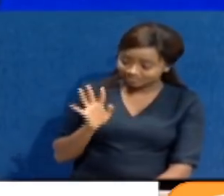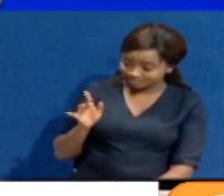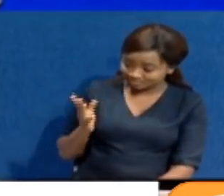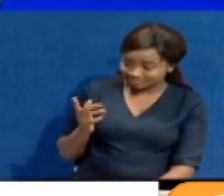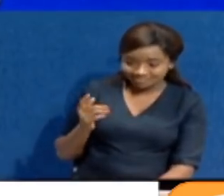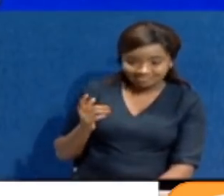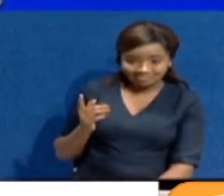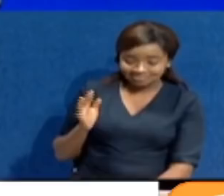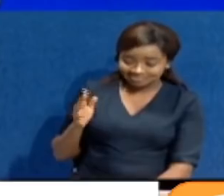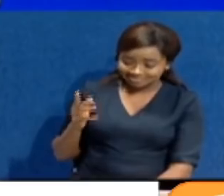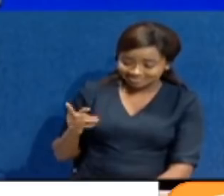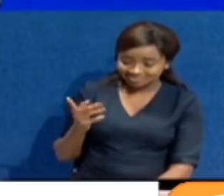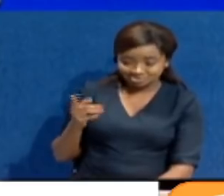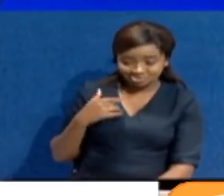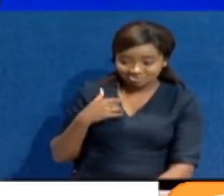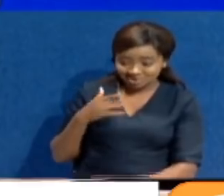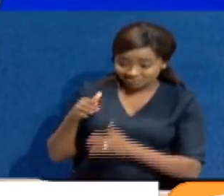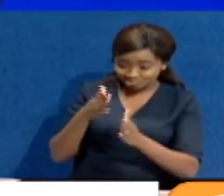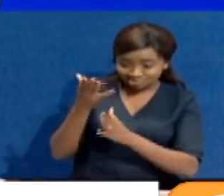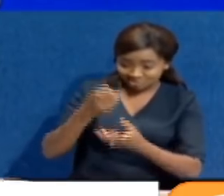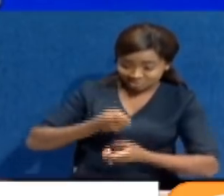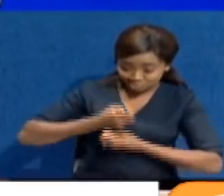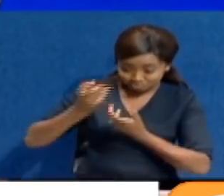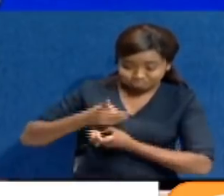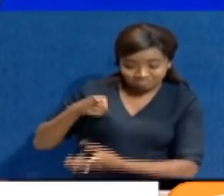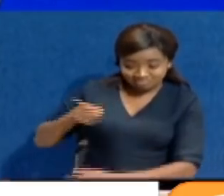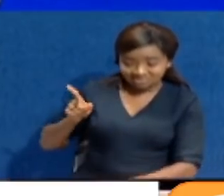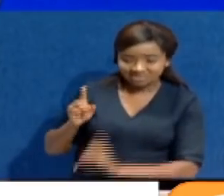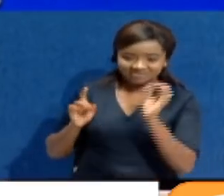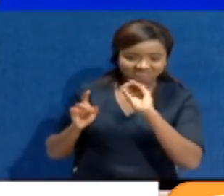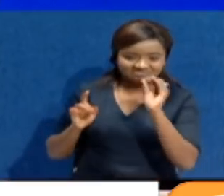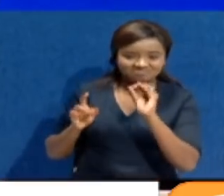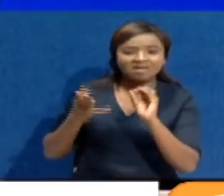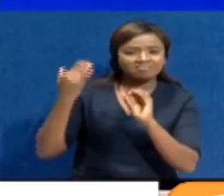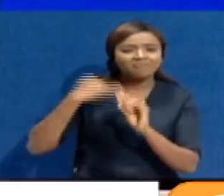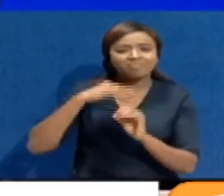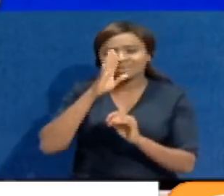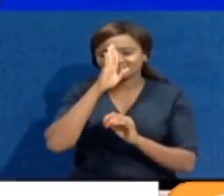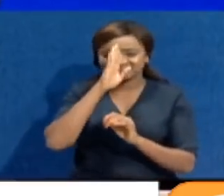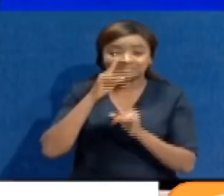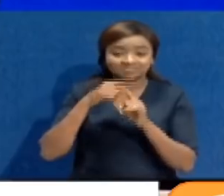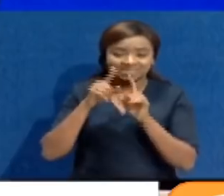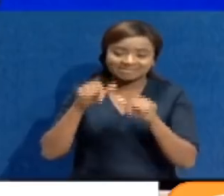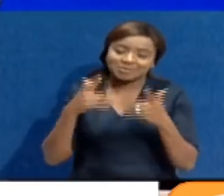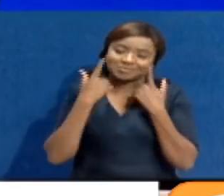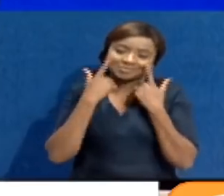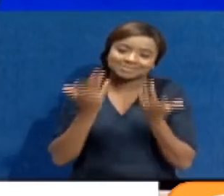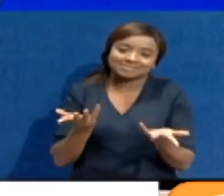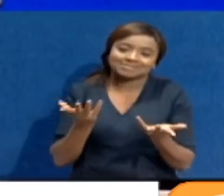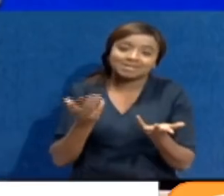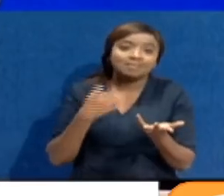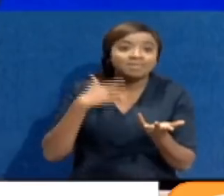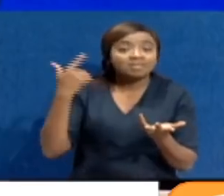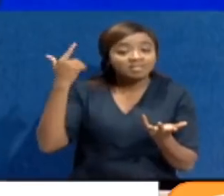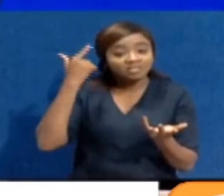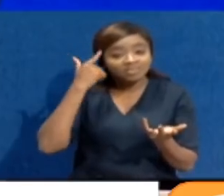will get the freedom to express yourself. I doubted him then, but with the benefit of the hindsight, I think he was right. Because for me, I never